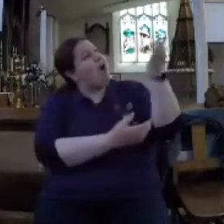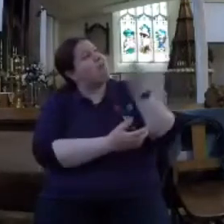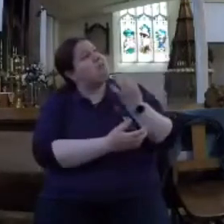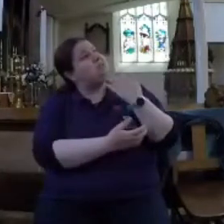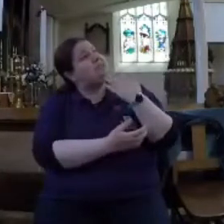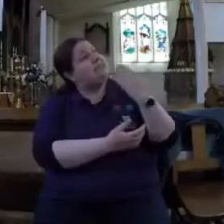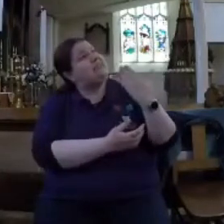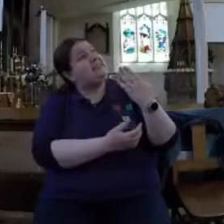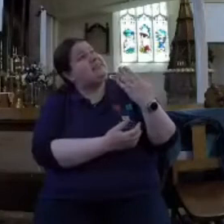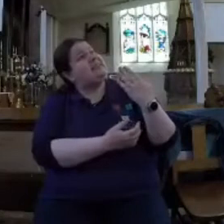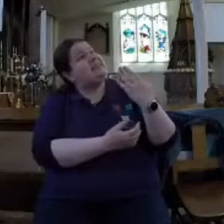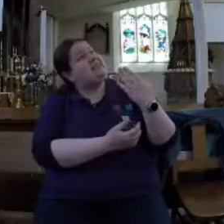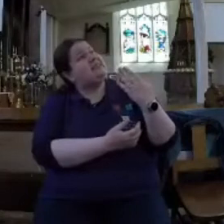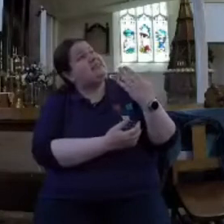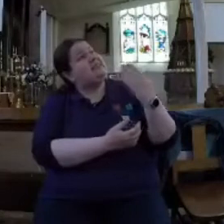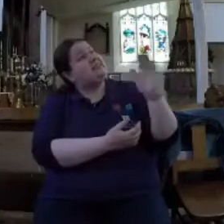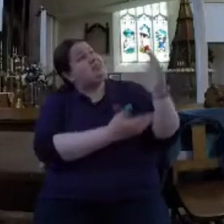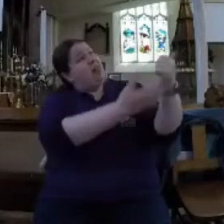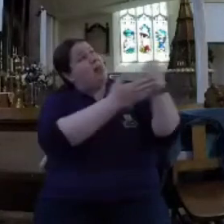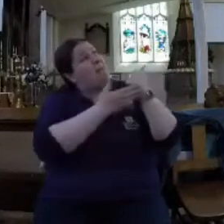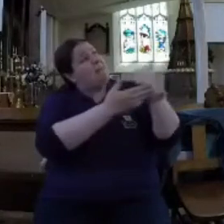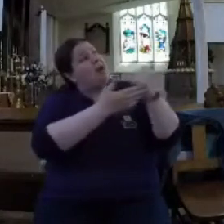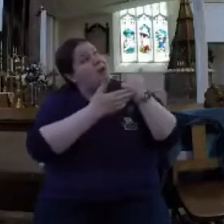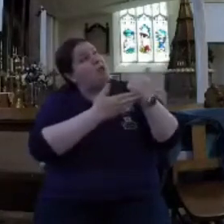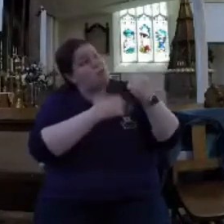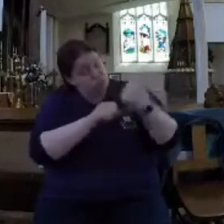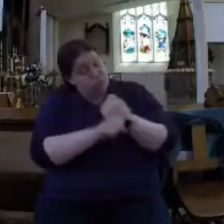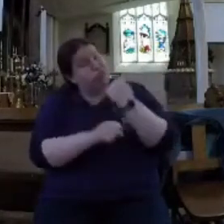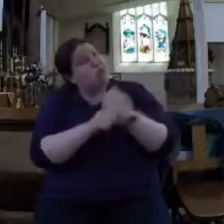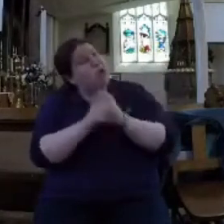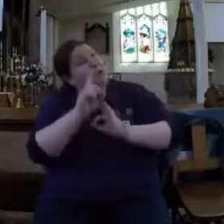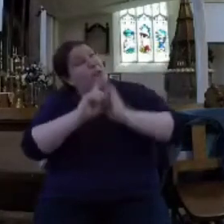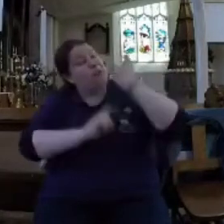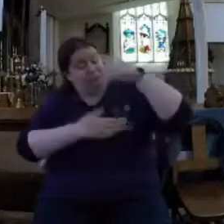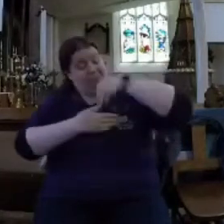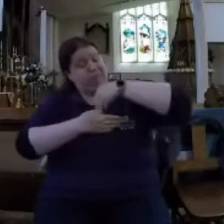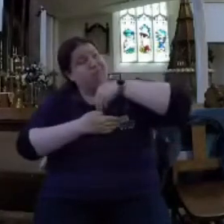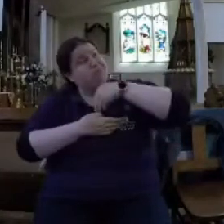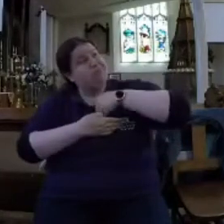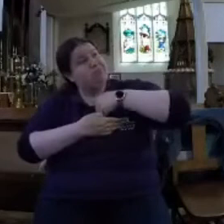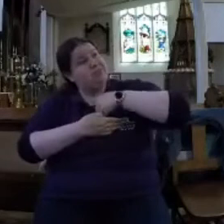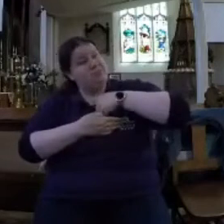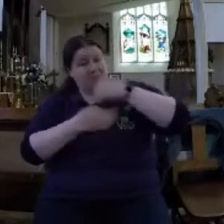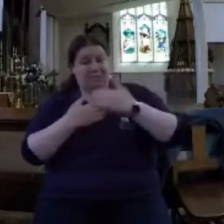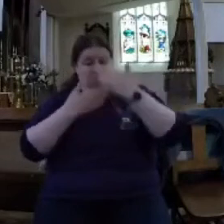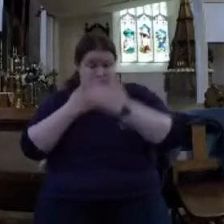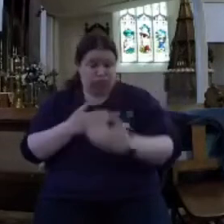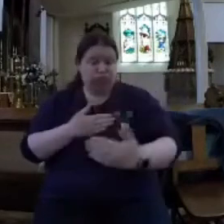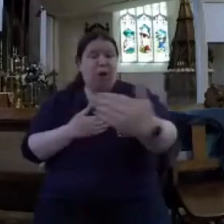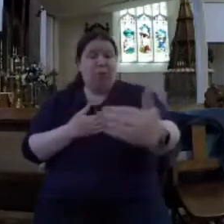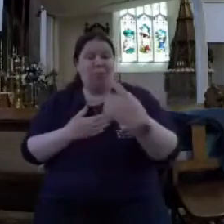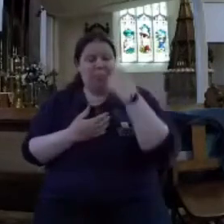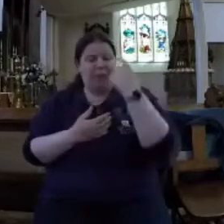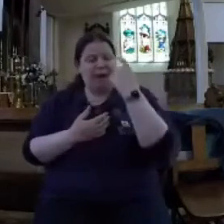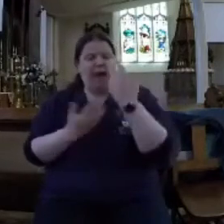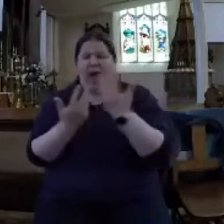you and redeem them as you walk with him. And in this series, we're going to be thinking a lot about that. How do we